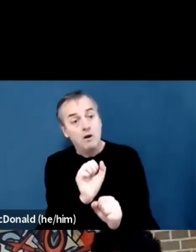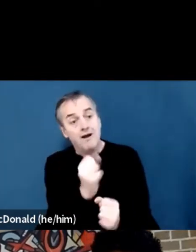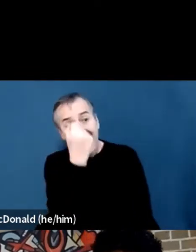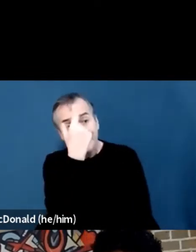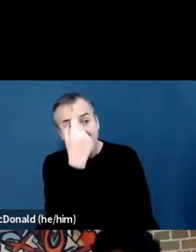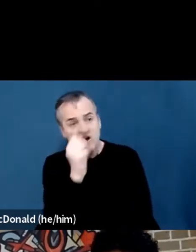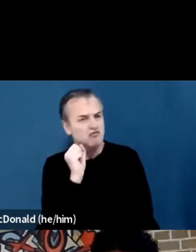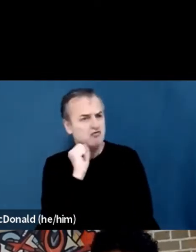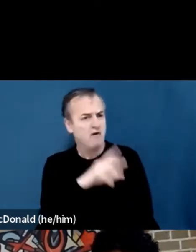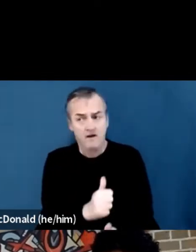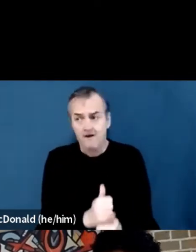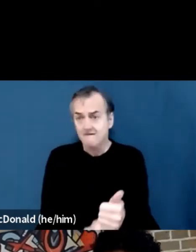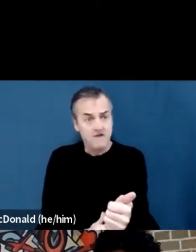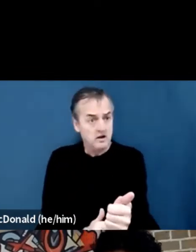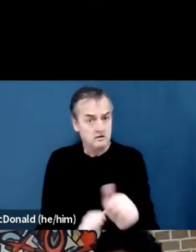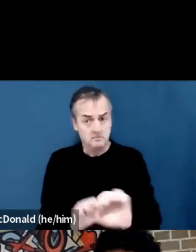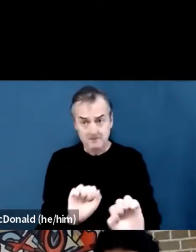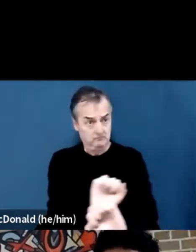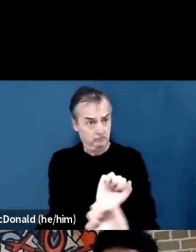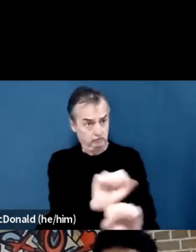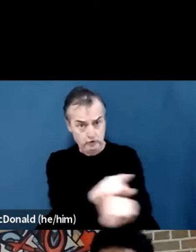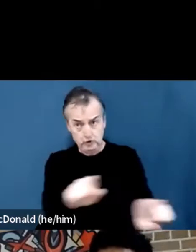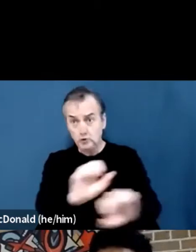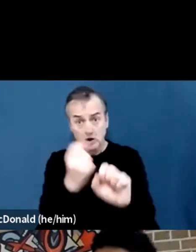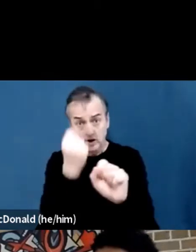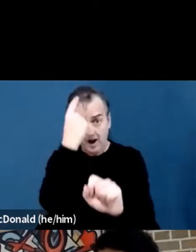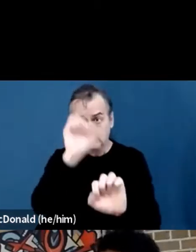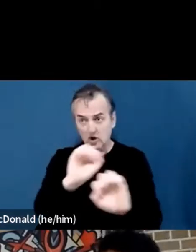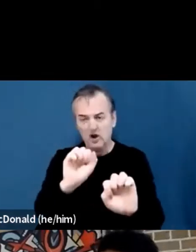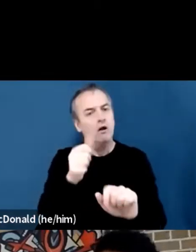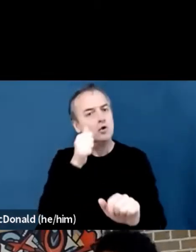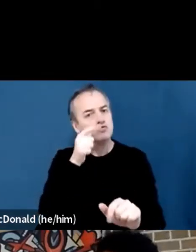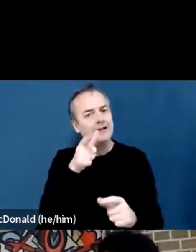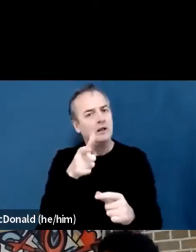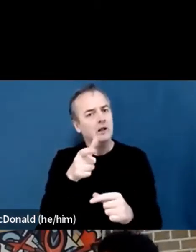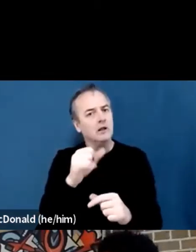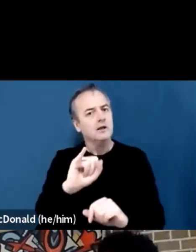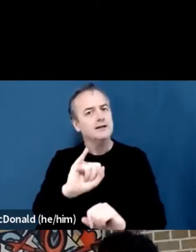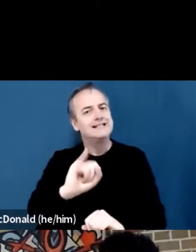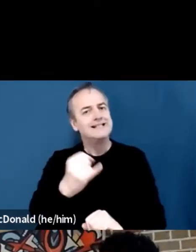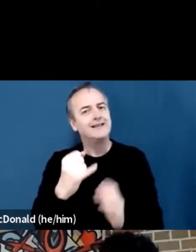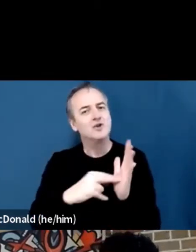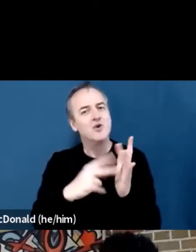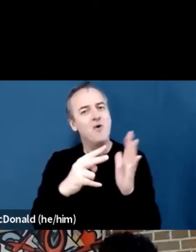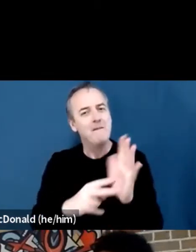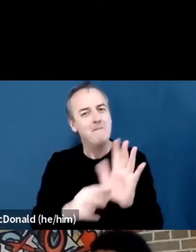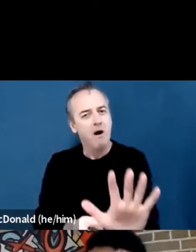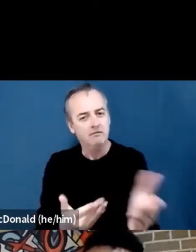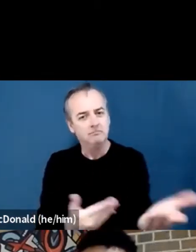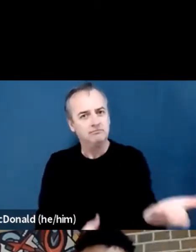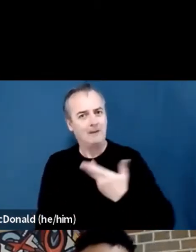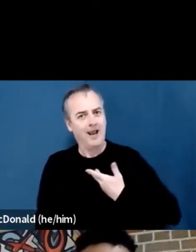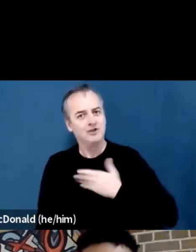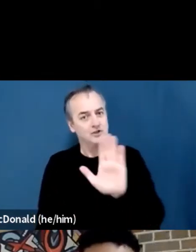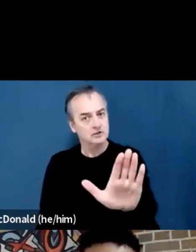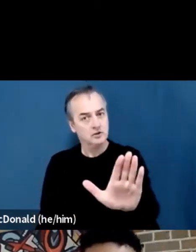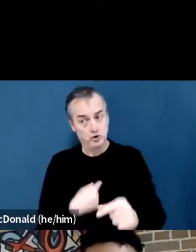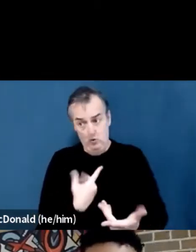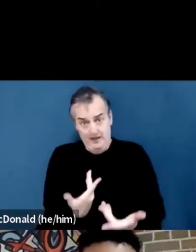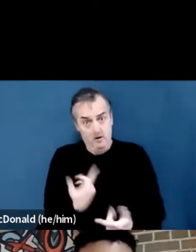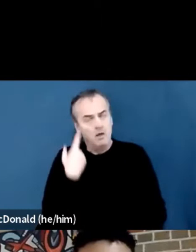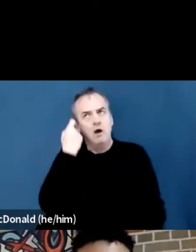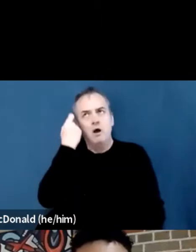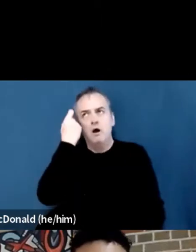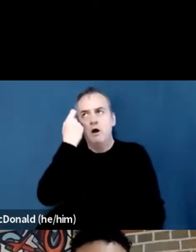might be brand new. You might not even have had it yet. You know, you've got till the 6th of November. It might come, you know, at some point at the end of this month. That's okay. It's